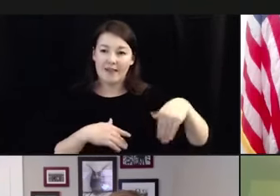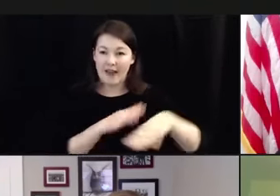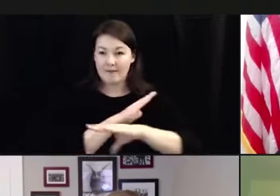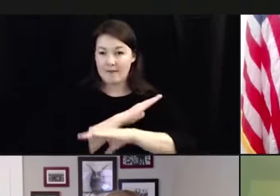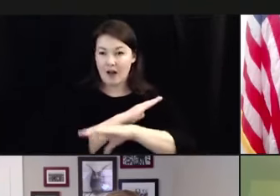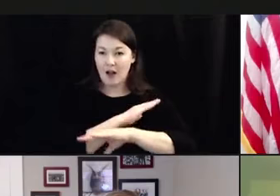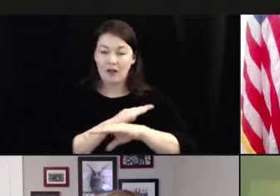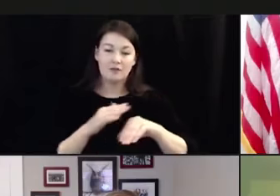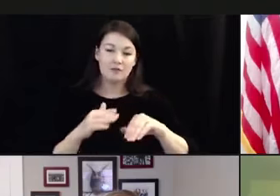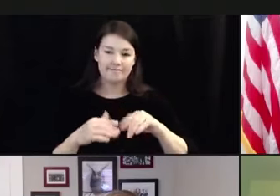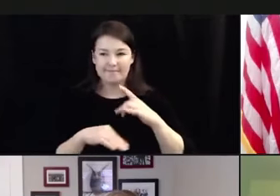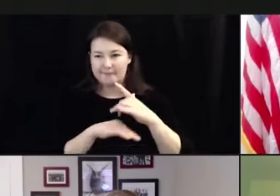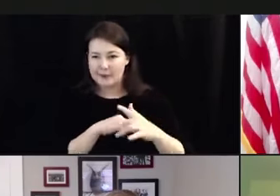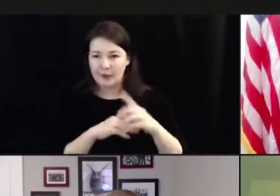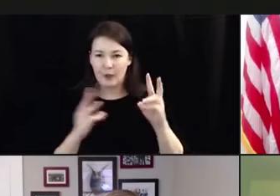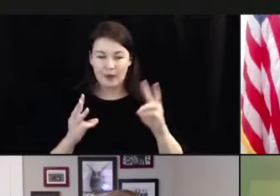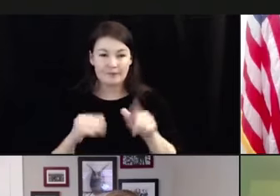Daly.